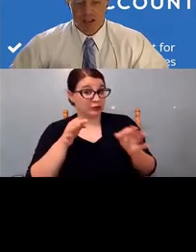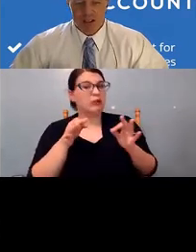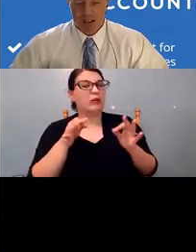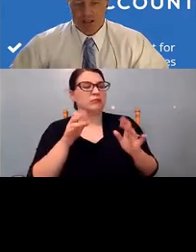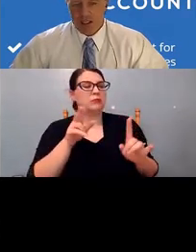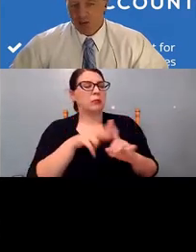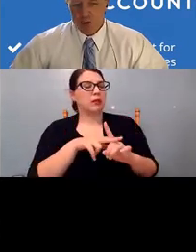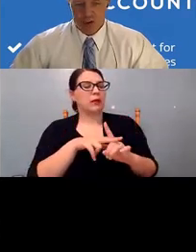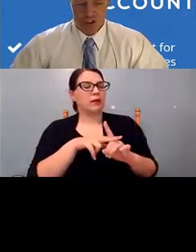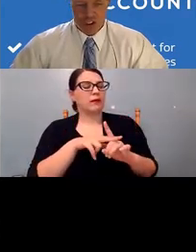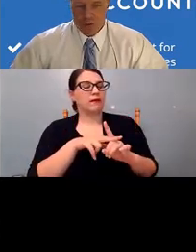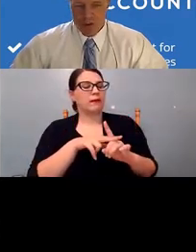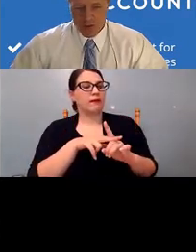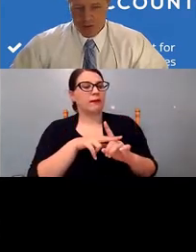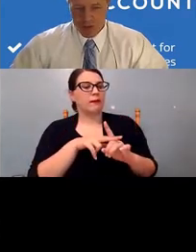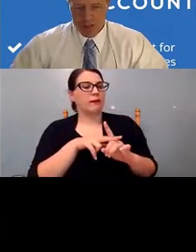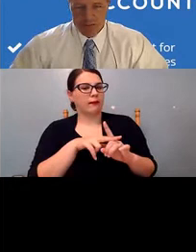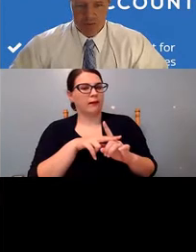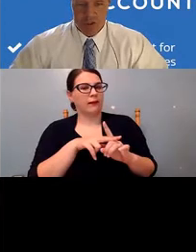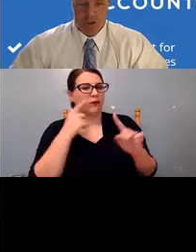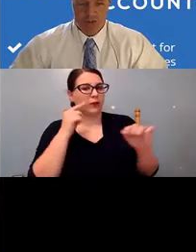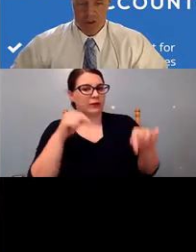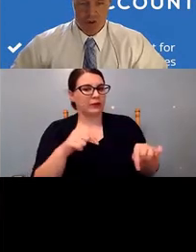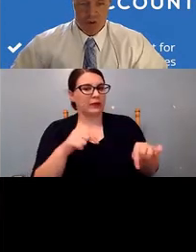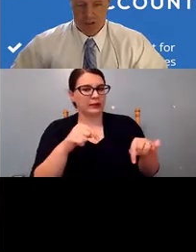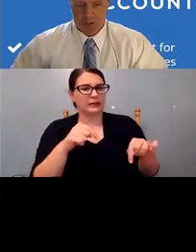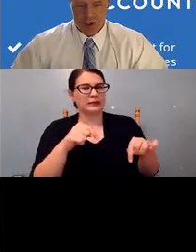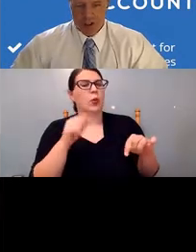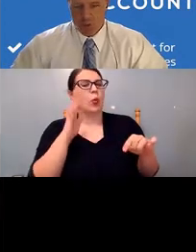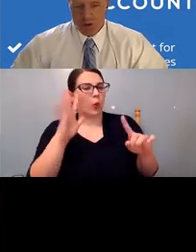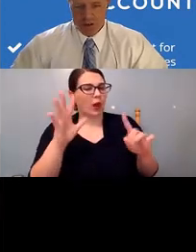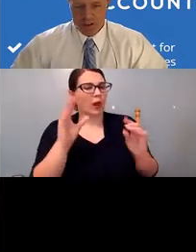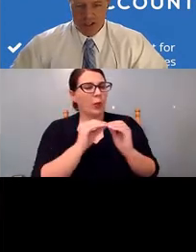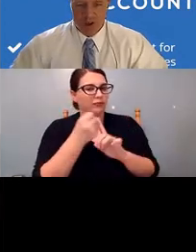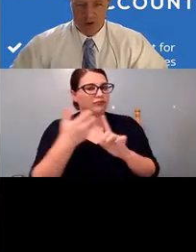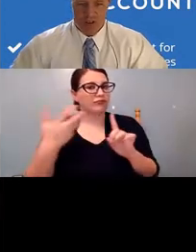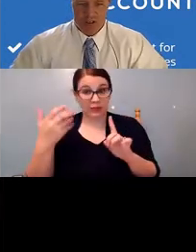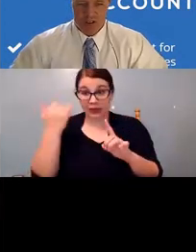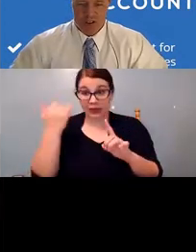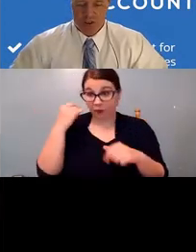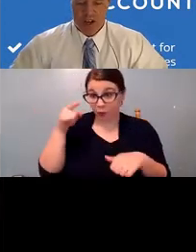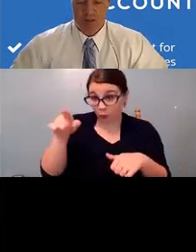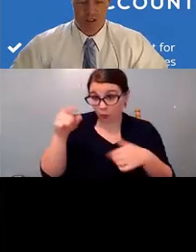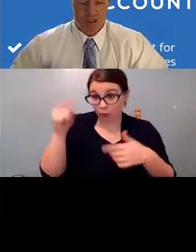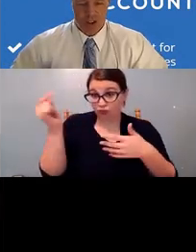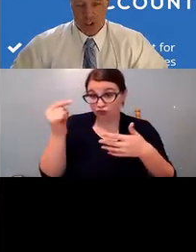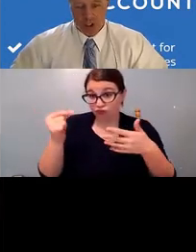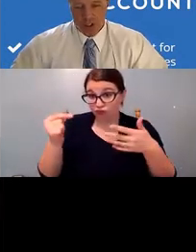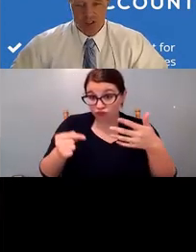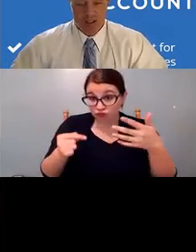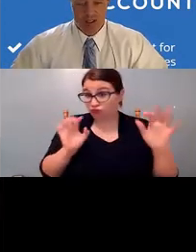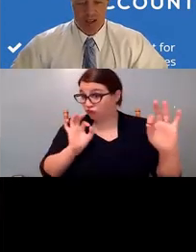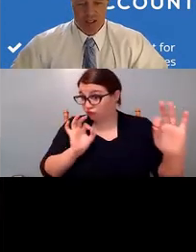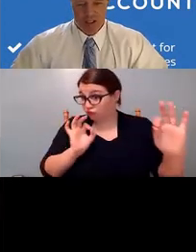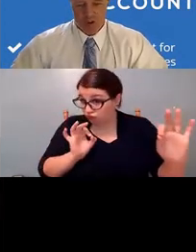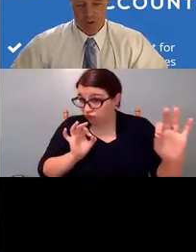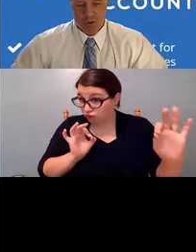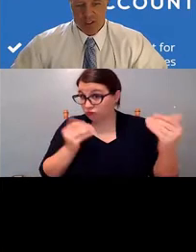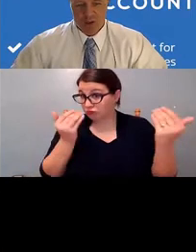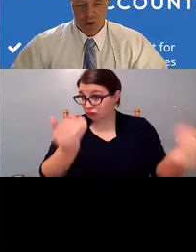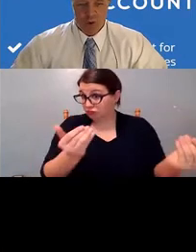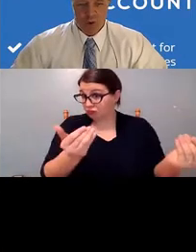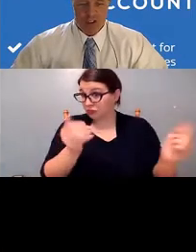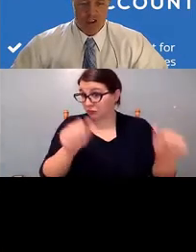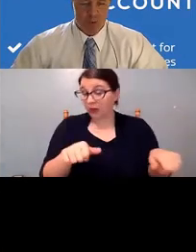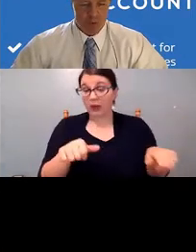and it will just expand from there. So if you fall into one of these categories as described, you're good. And then hopefully